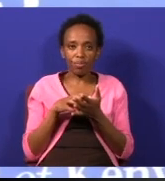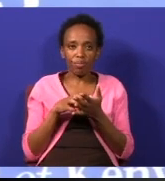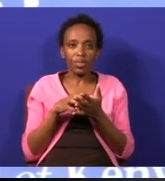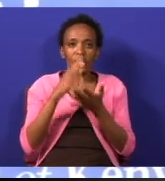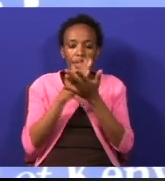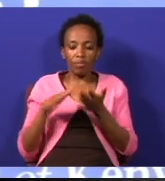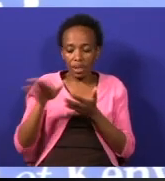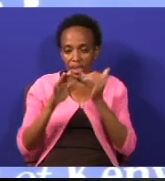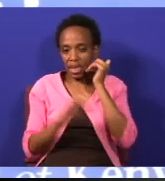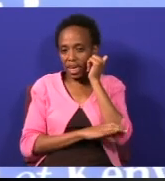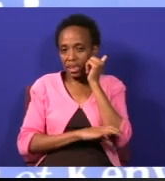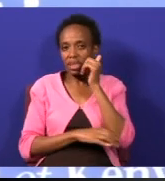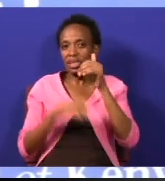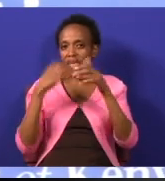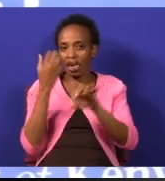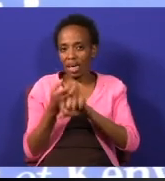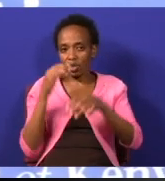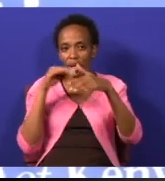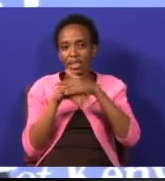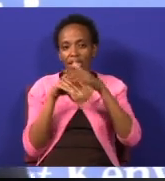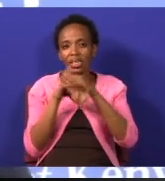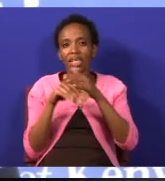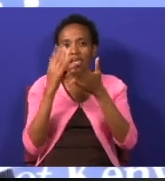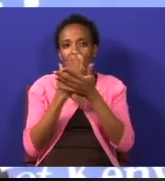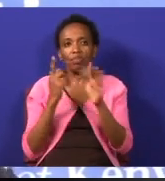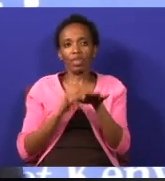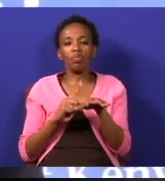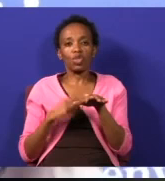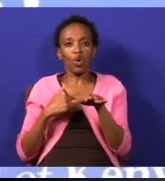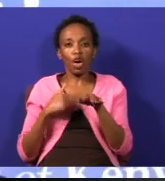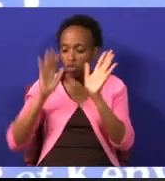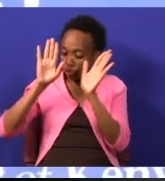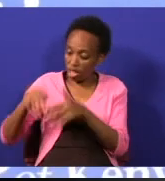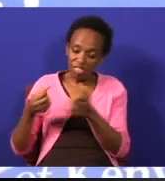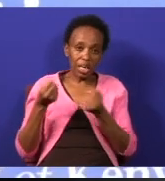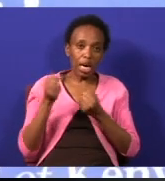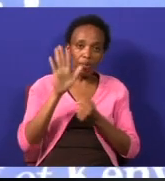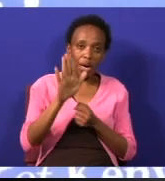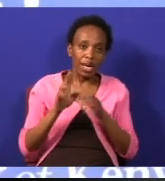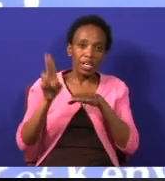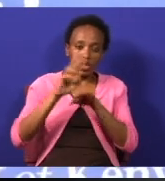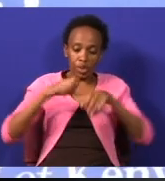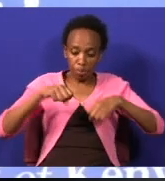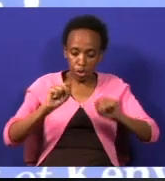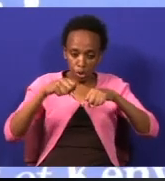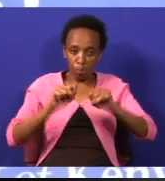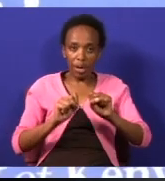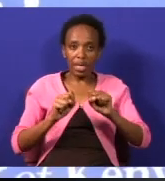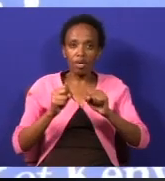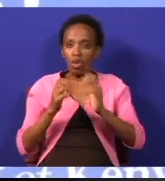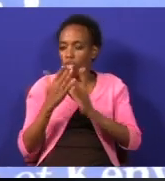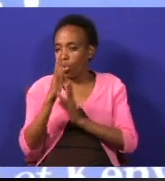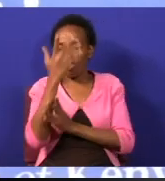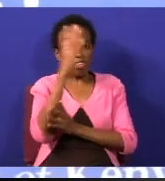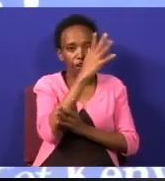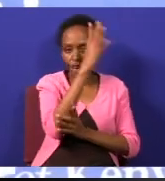places in this country, it's so hard to access them. So sometimes you have to leave your vehicle, use a motorbike, go through